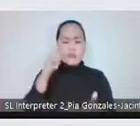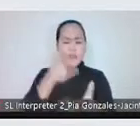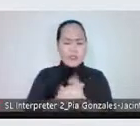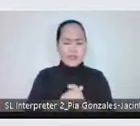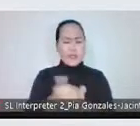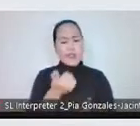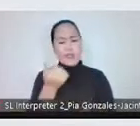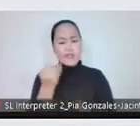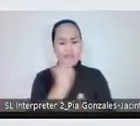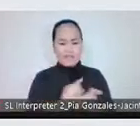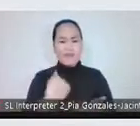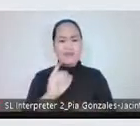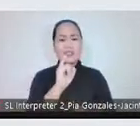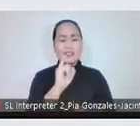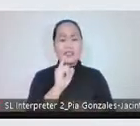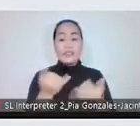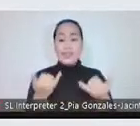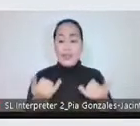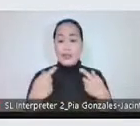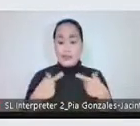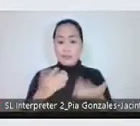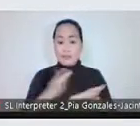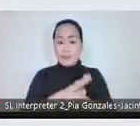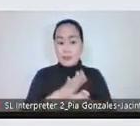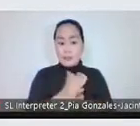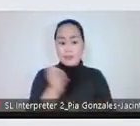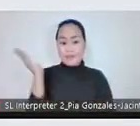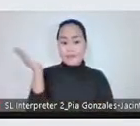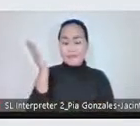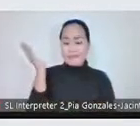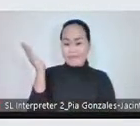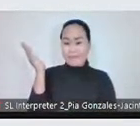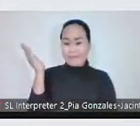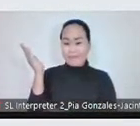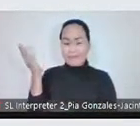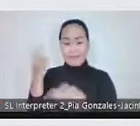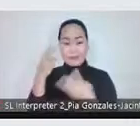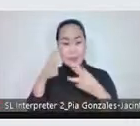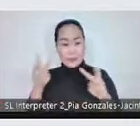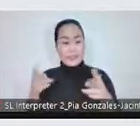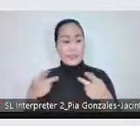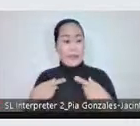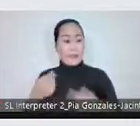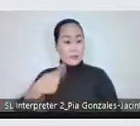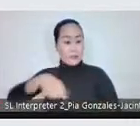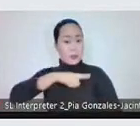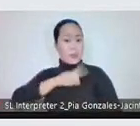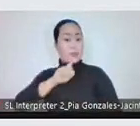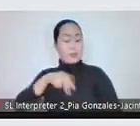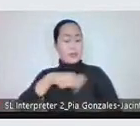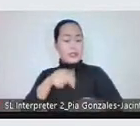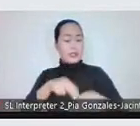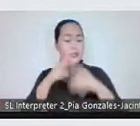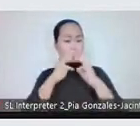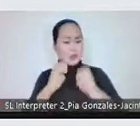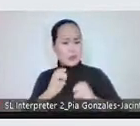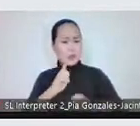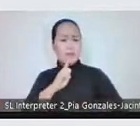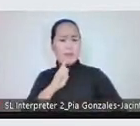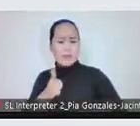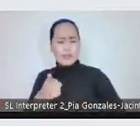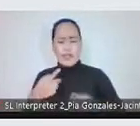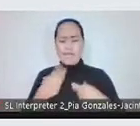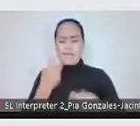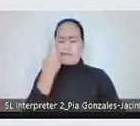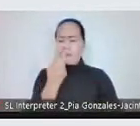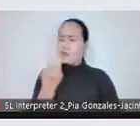paper presentations that we are going to hear today, we at the National Museum earnestly desire that our reminiscing of the ingenuity and